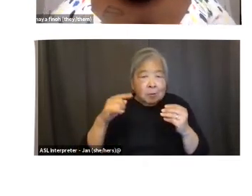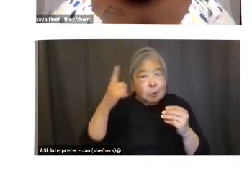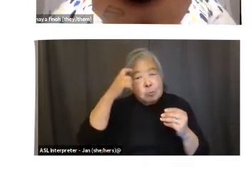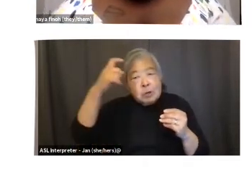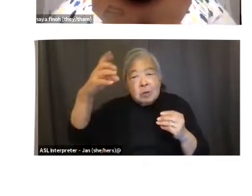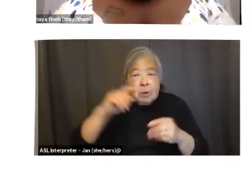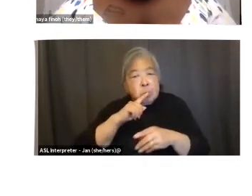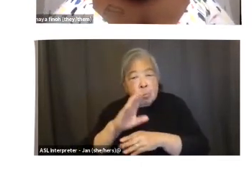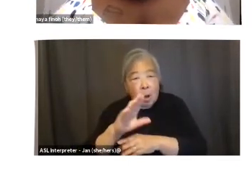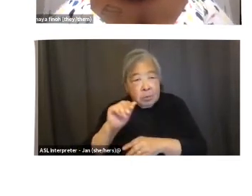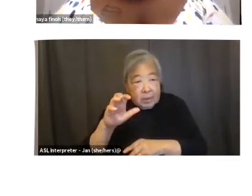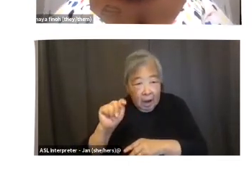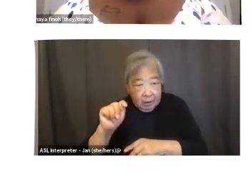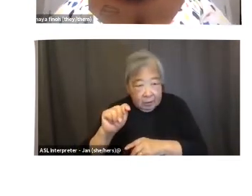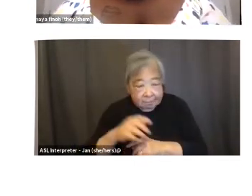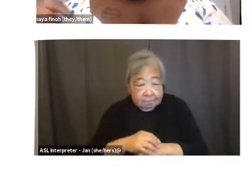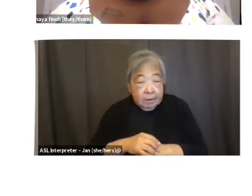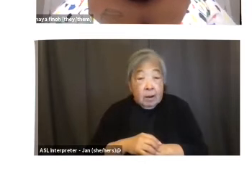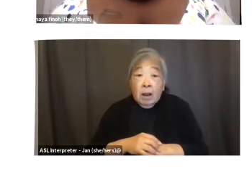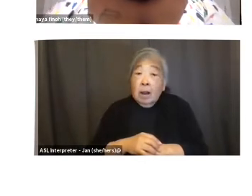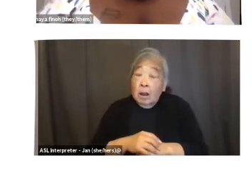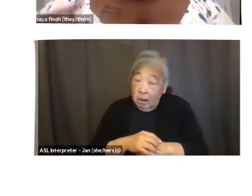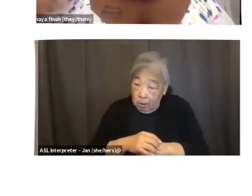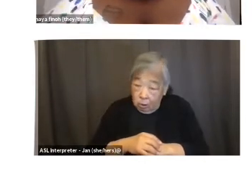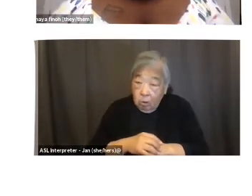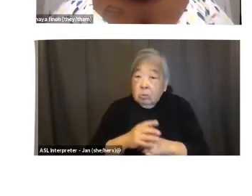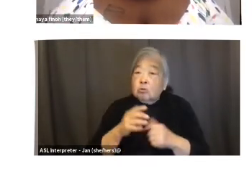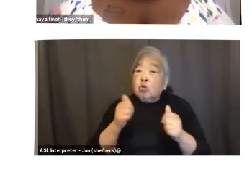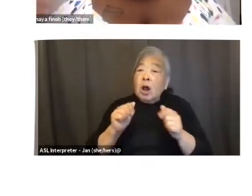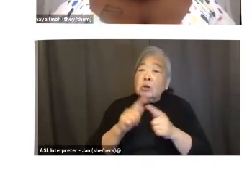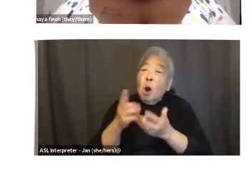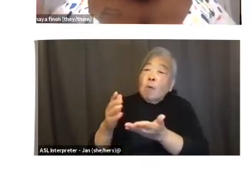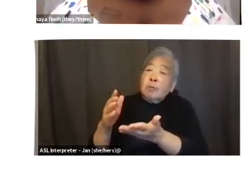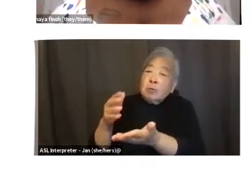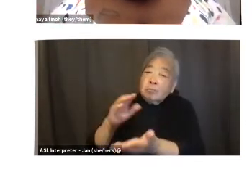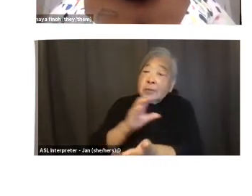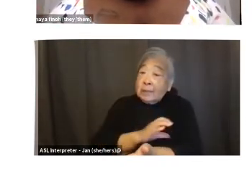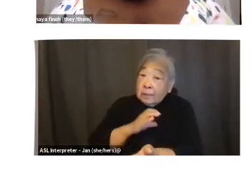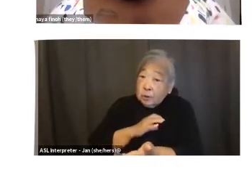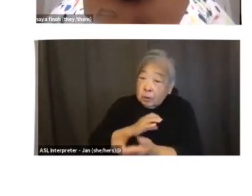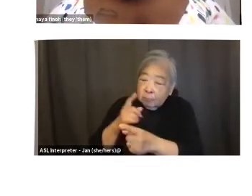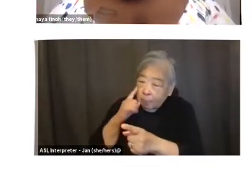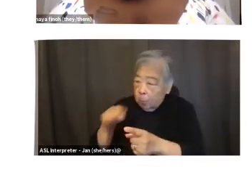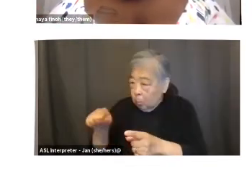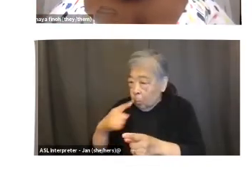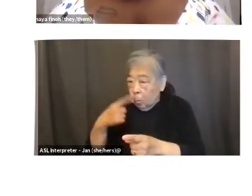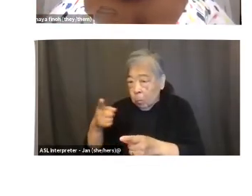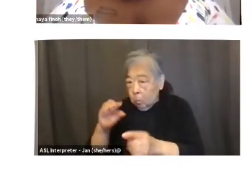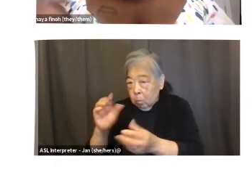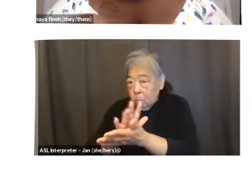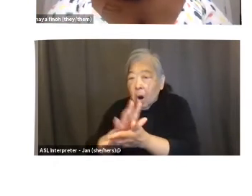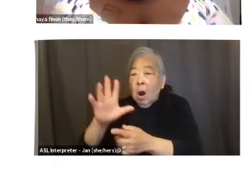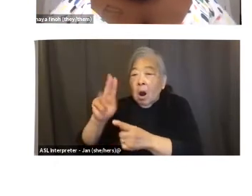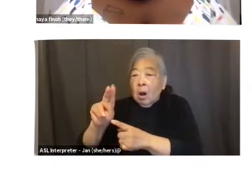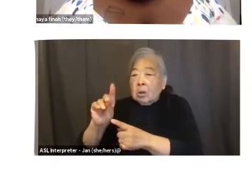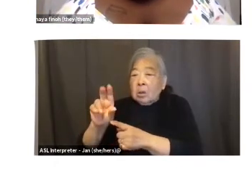Act. So the act is a new attempt to offer pathways to citizenship for undocumented folks in the United States. And